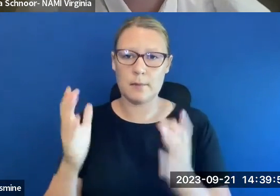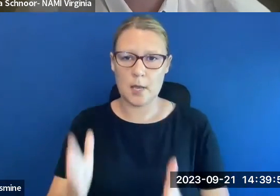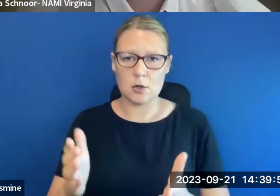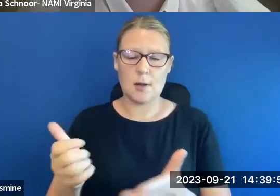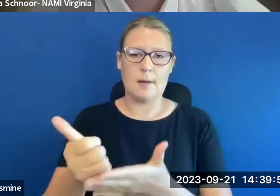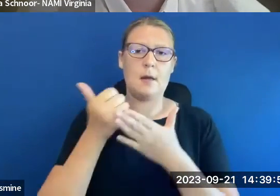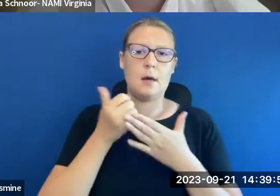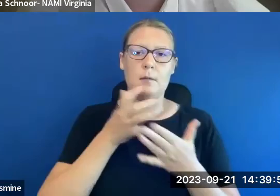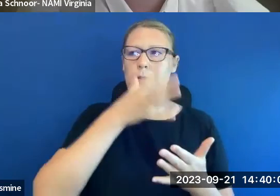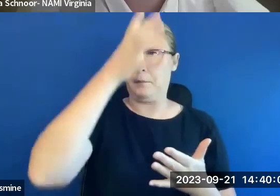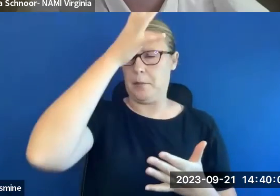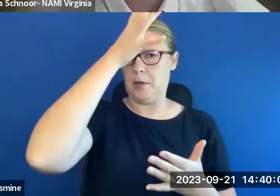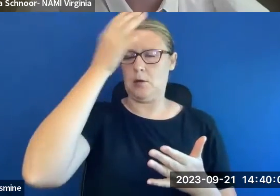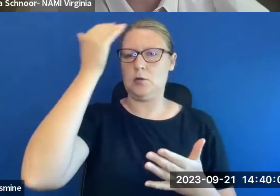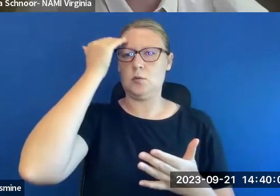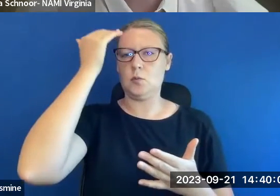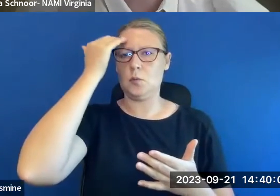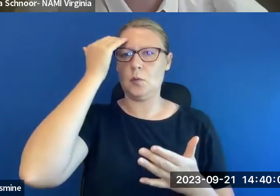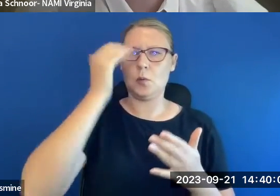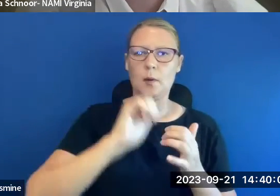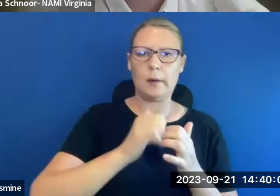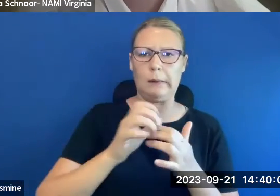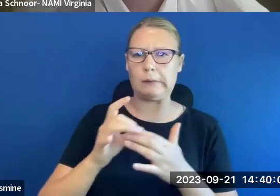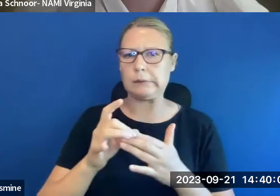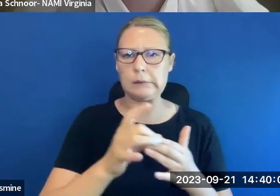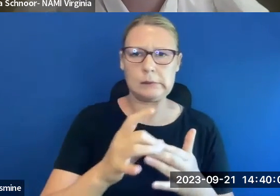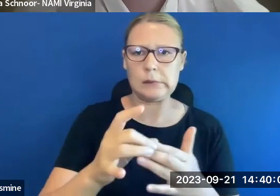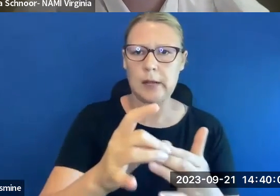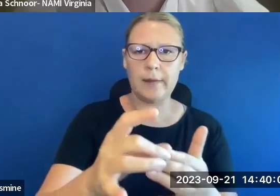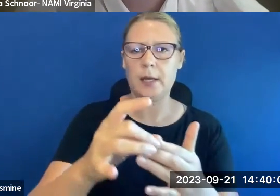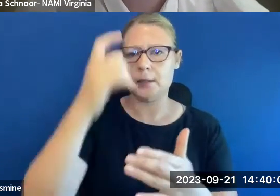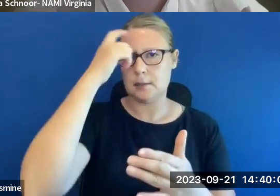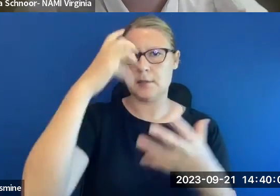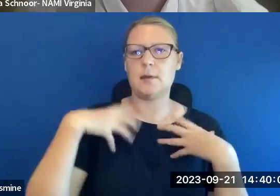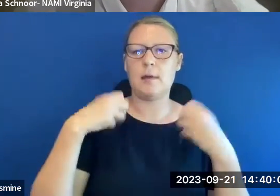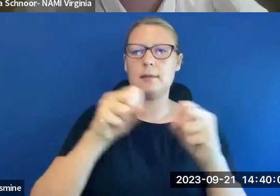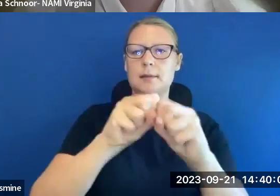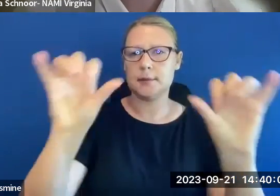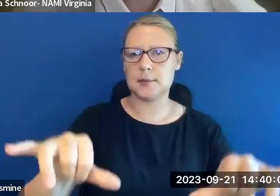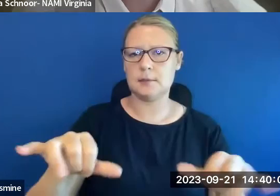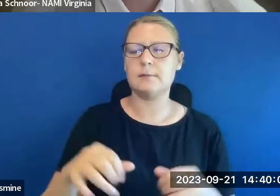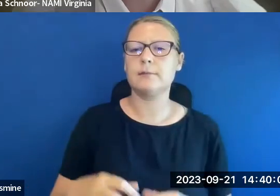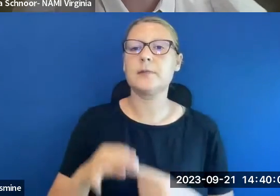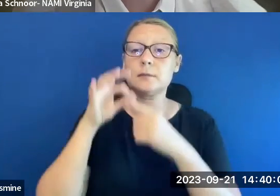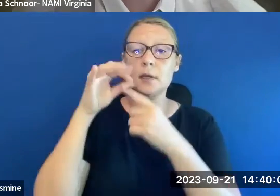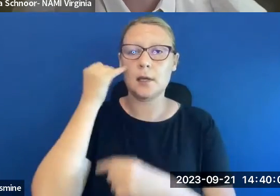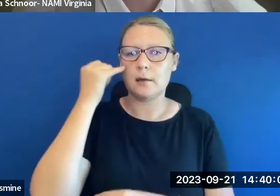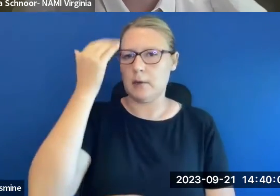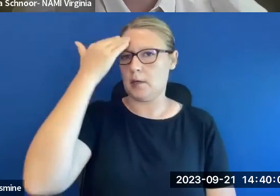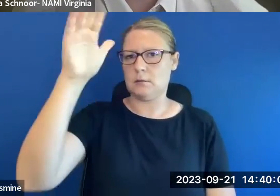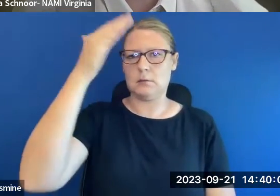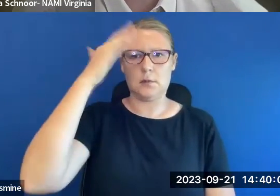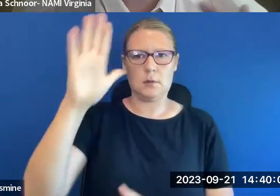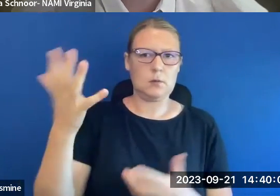really difficult to navigate the mental health system, especially if you are not familiar with it, or if